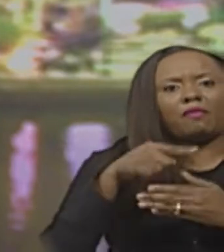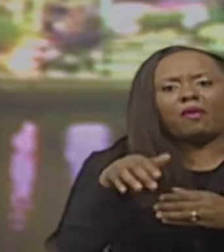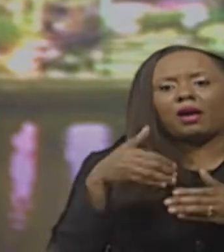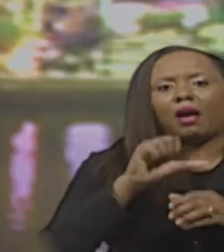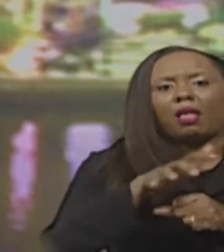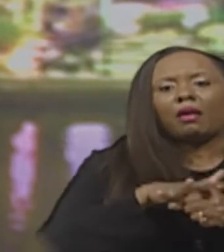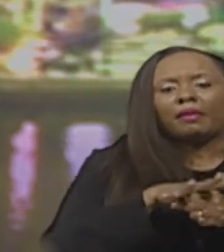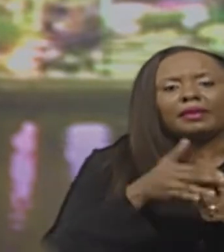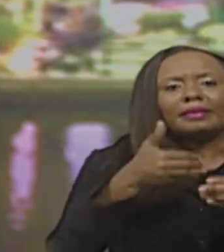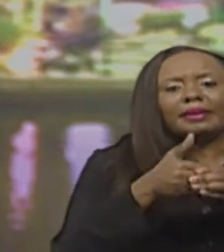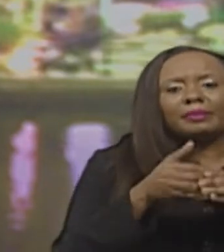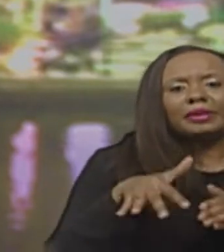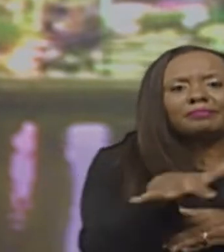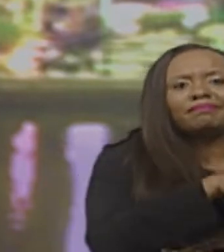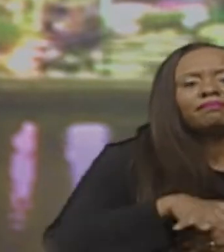neighboring communities.